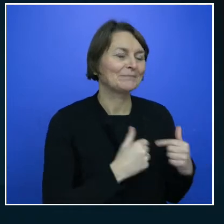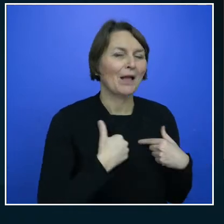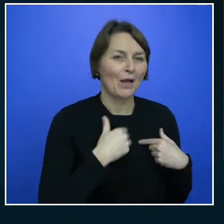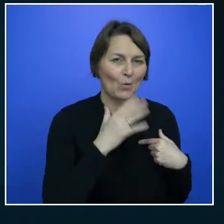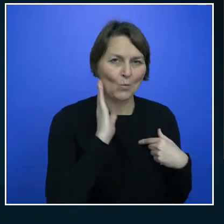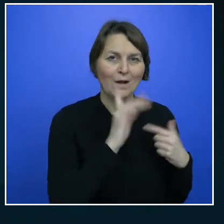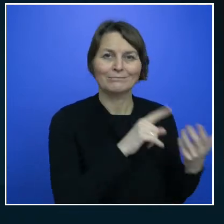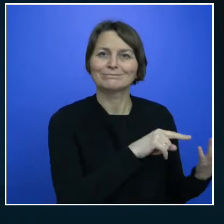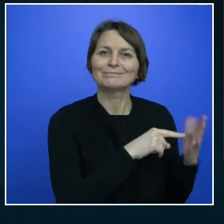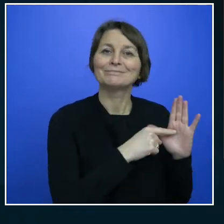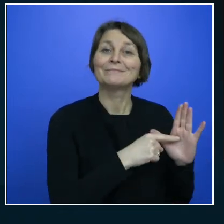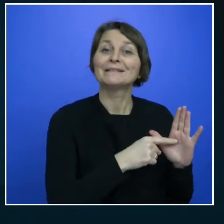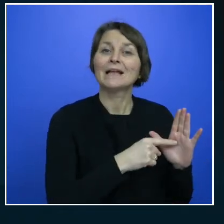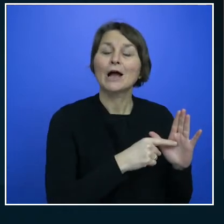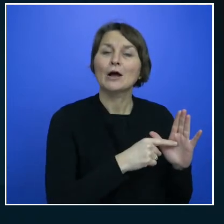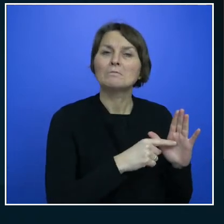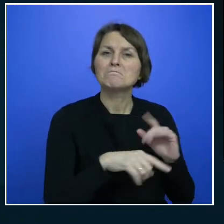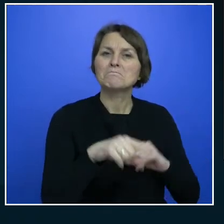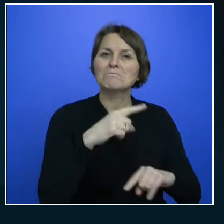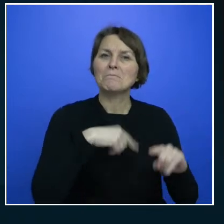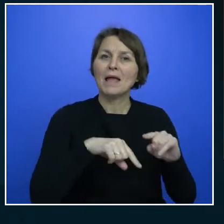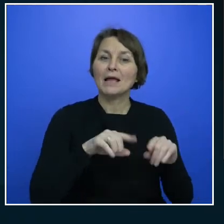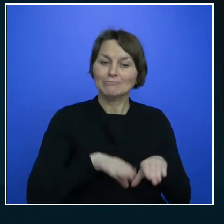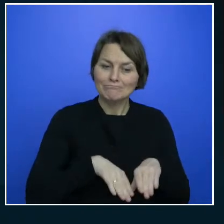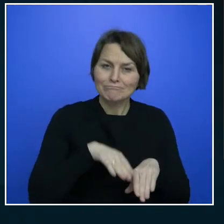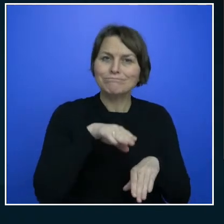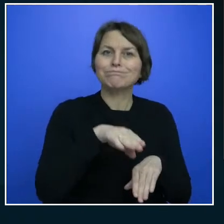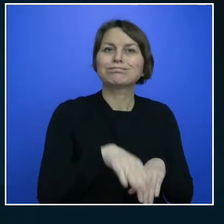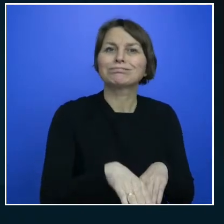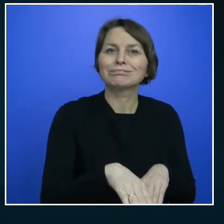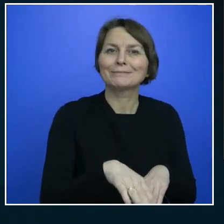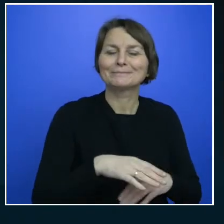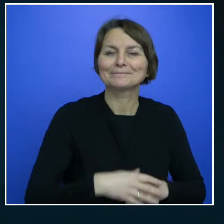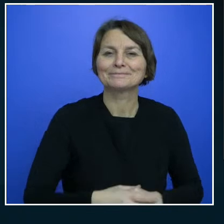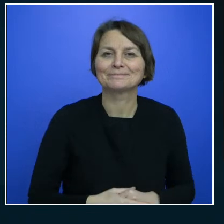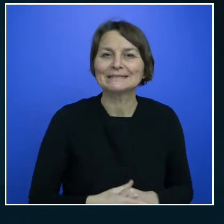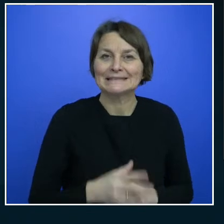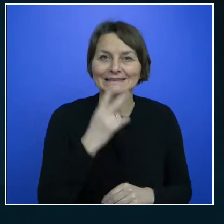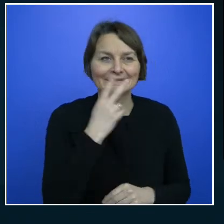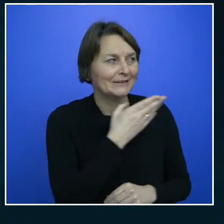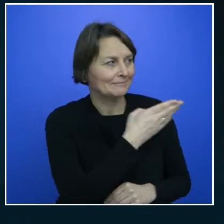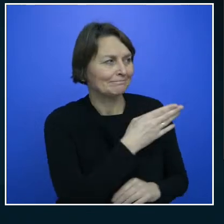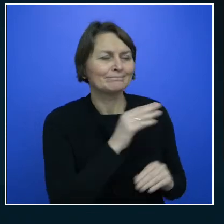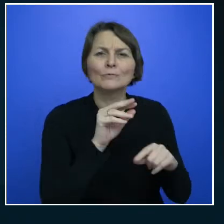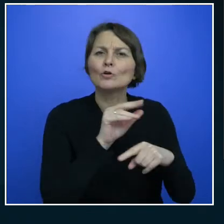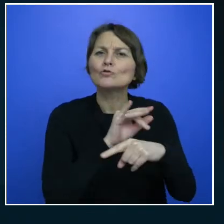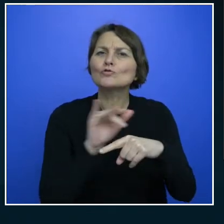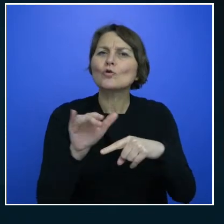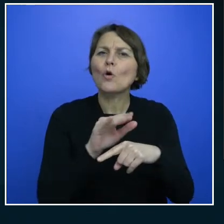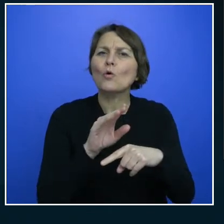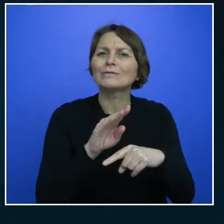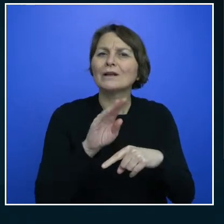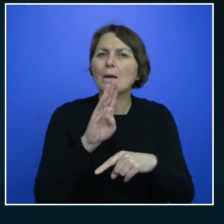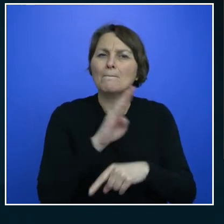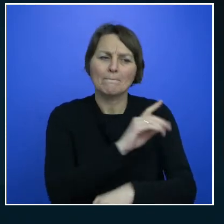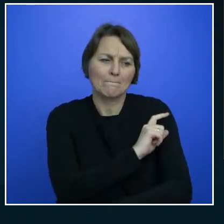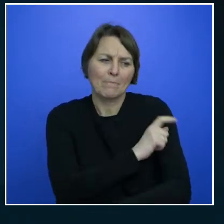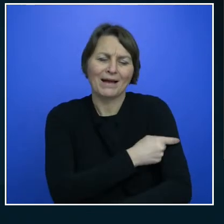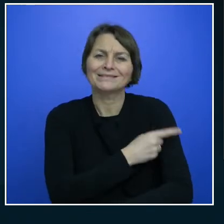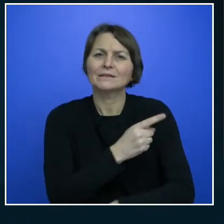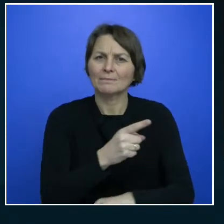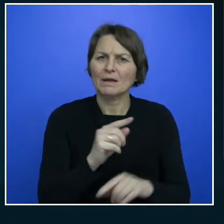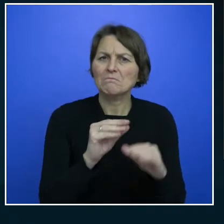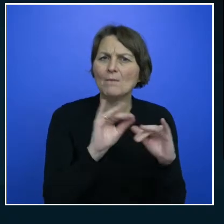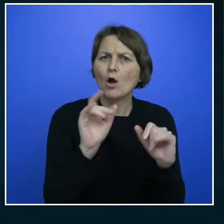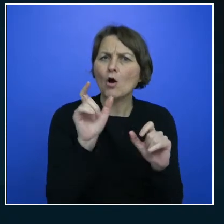shift gears and take it one step further even and take a look at a bicep code that deploys multiple objects. In this case,